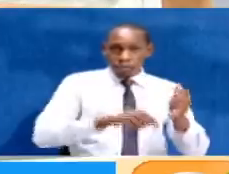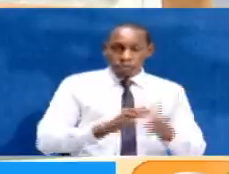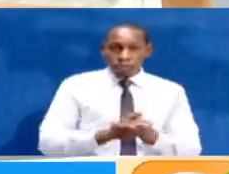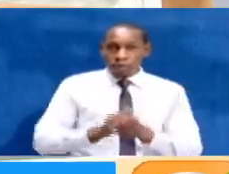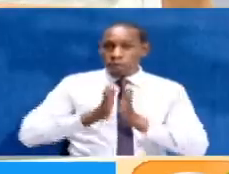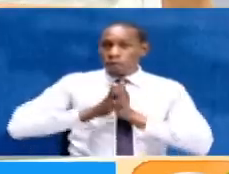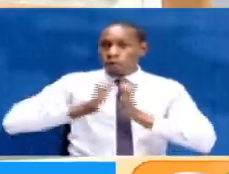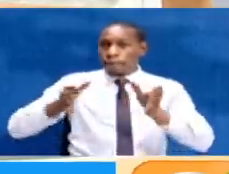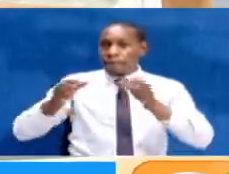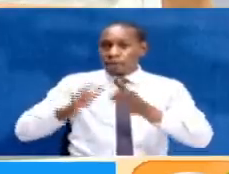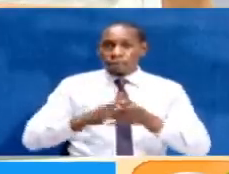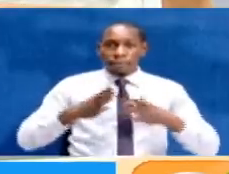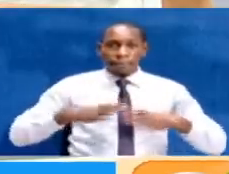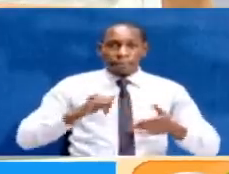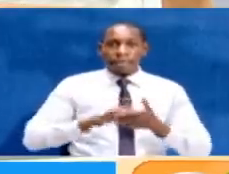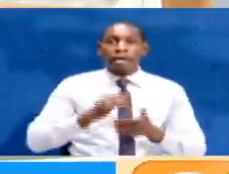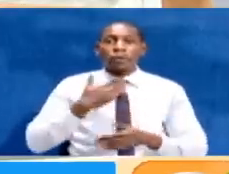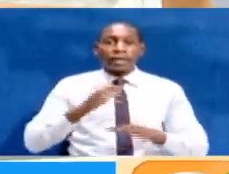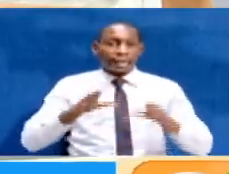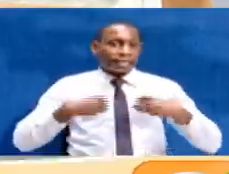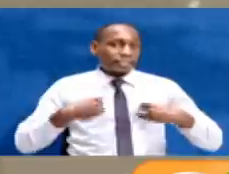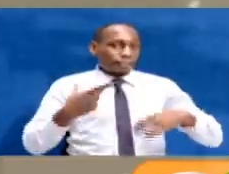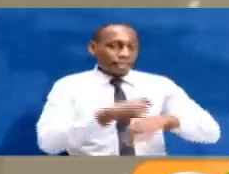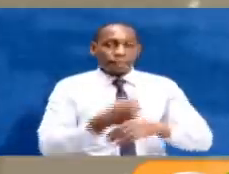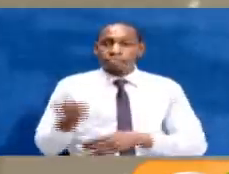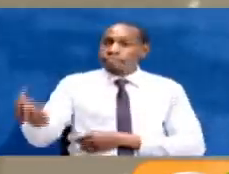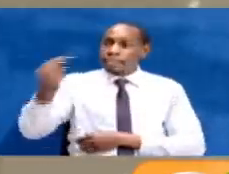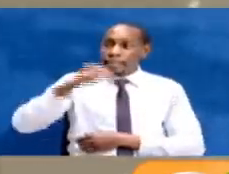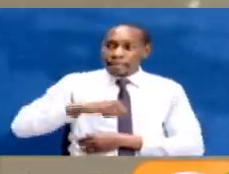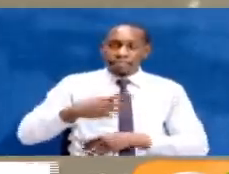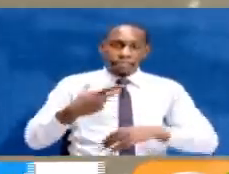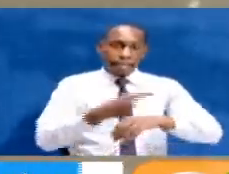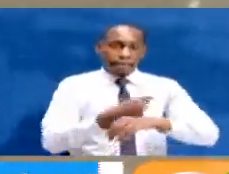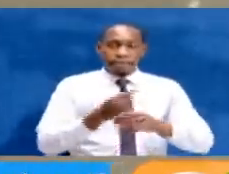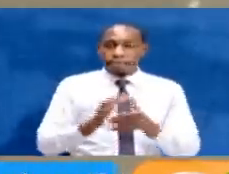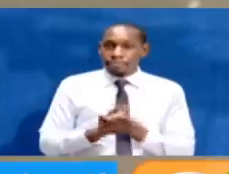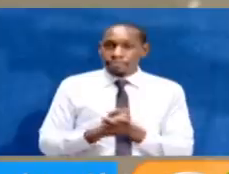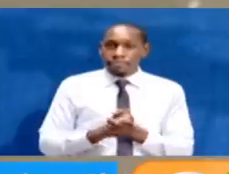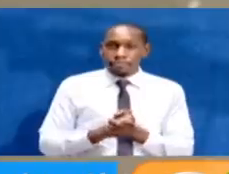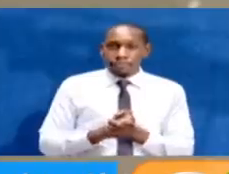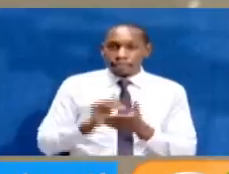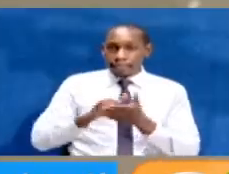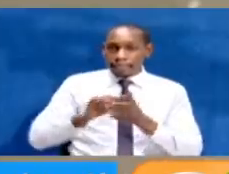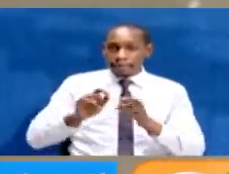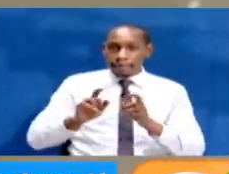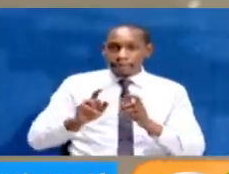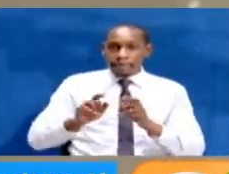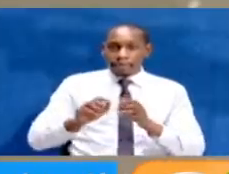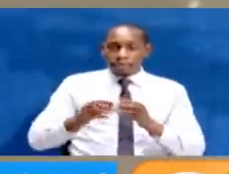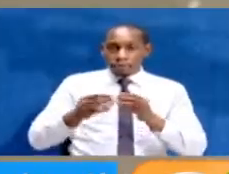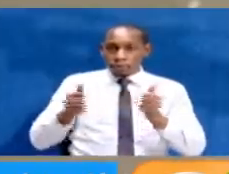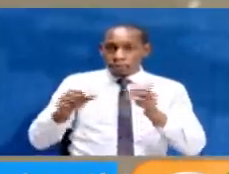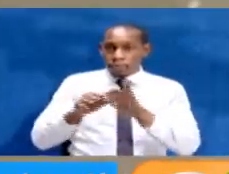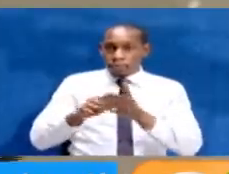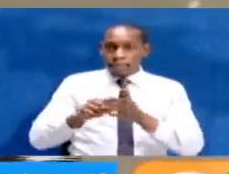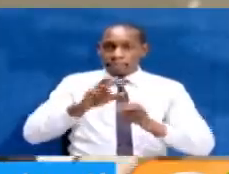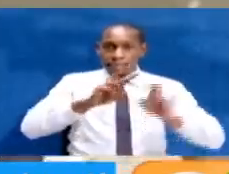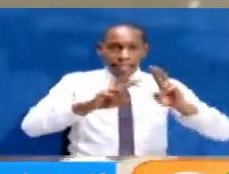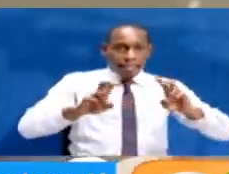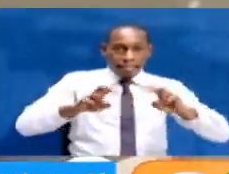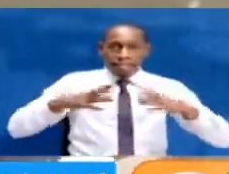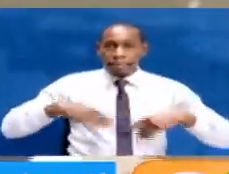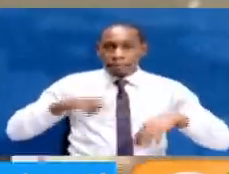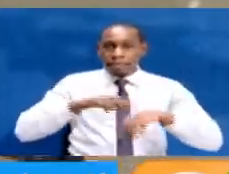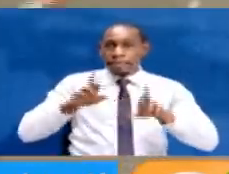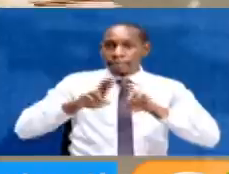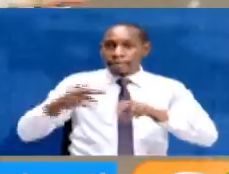up the field. Mm-hmm. Let those who are excited about the vaccination come and get it. Mm-hmm. So that you deal with a better problem of looking for more when